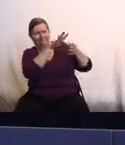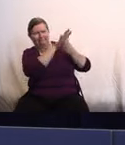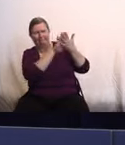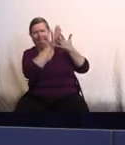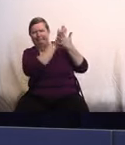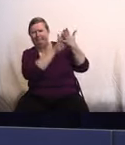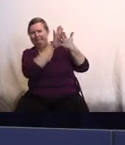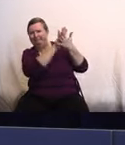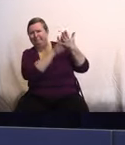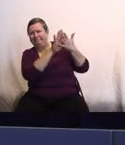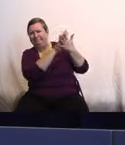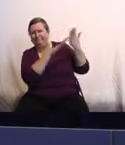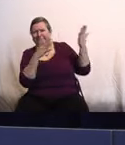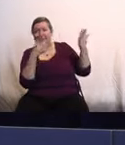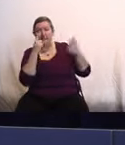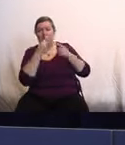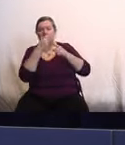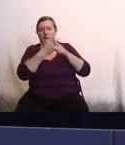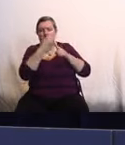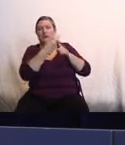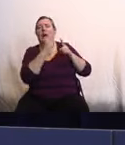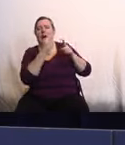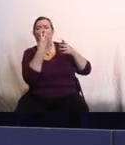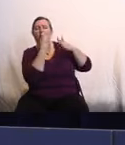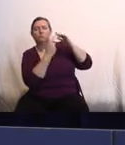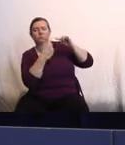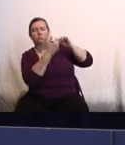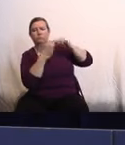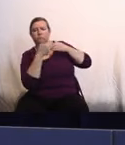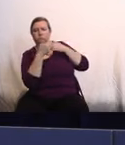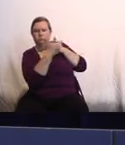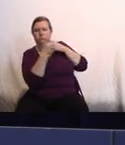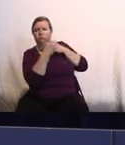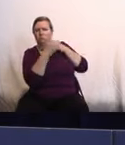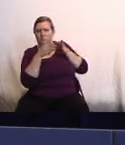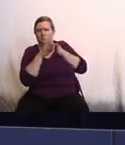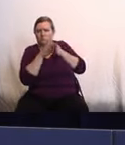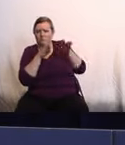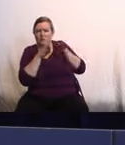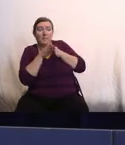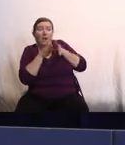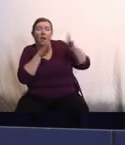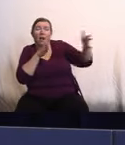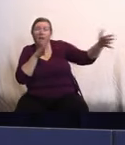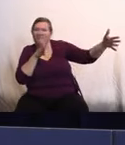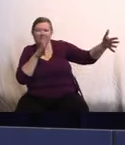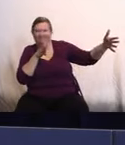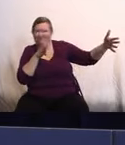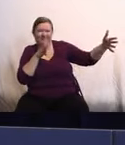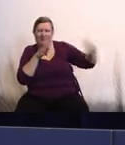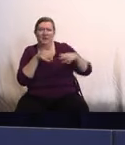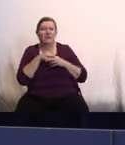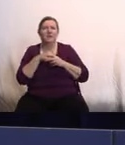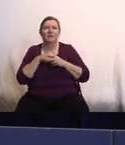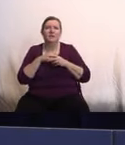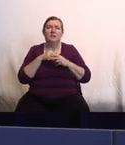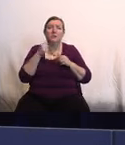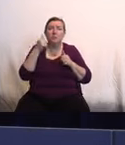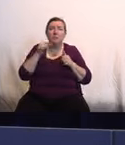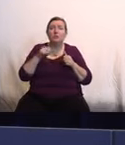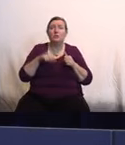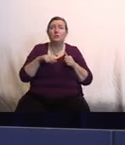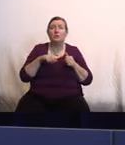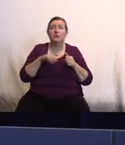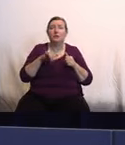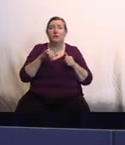was in last week's press conference, separating out, I hate to use the term, but incidental COVID from principal